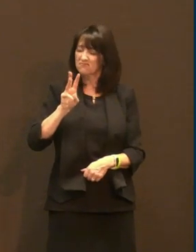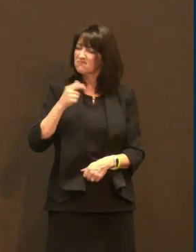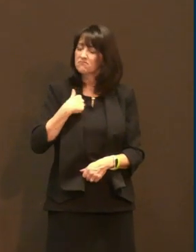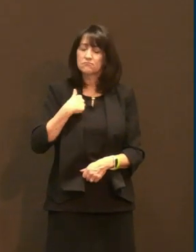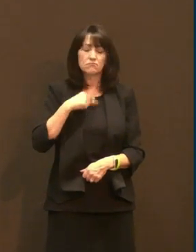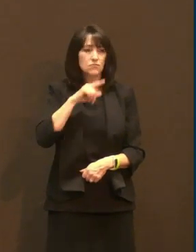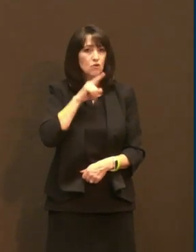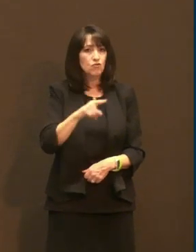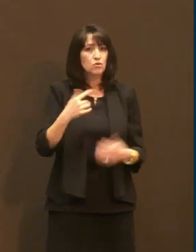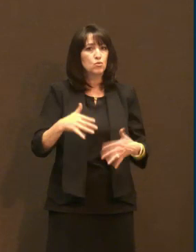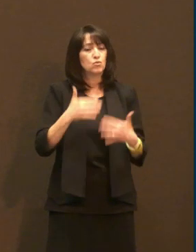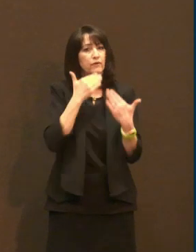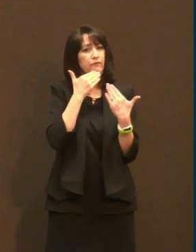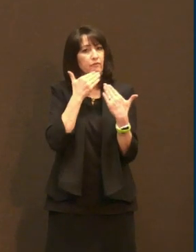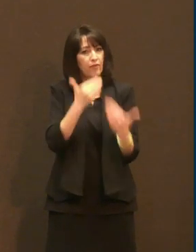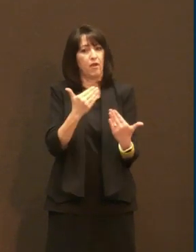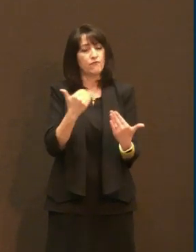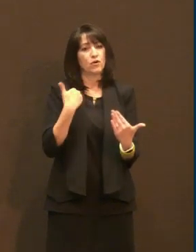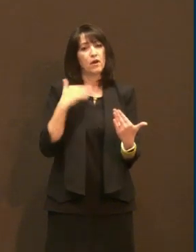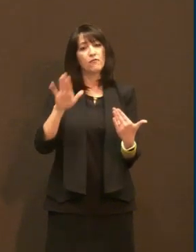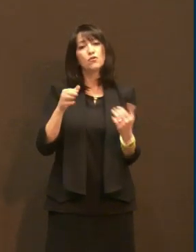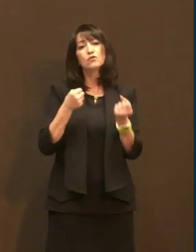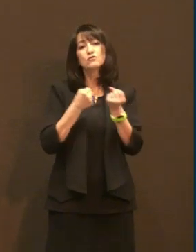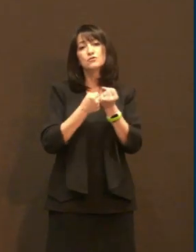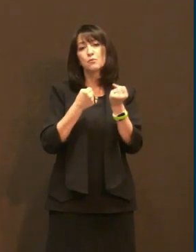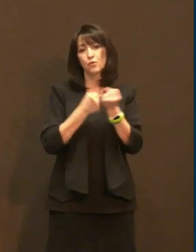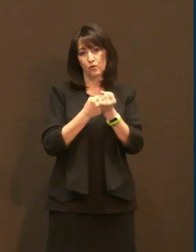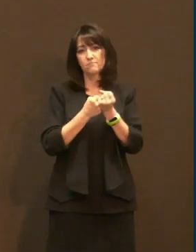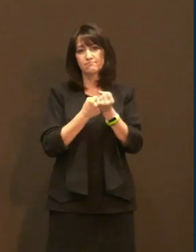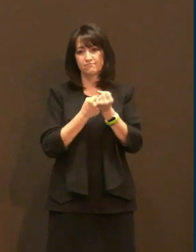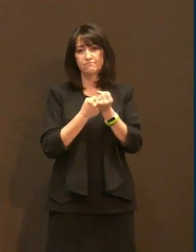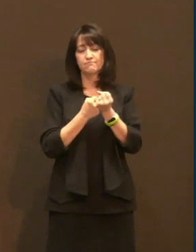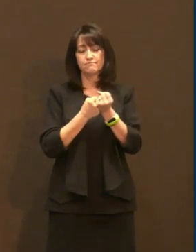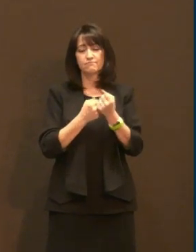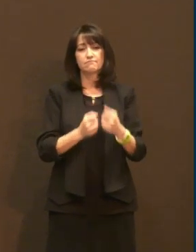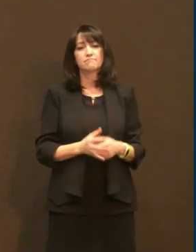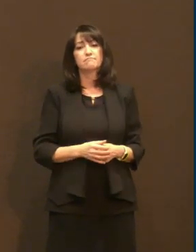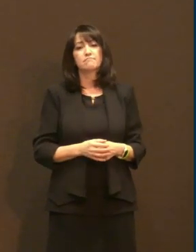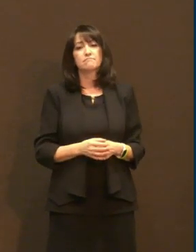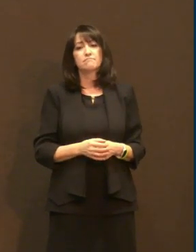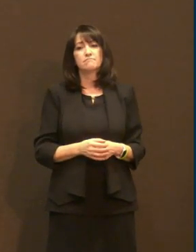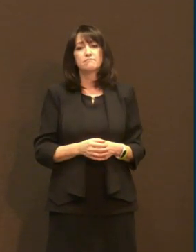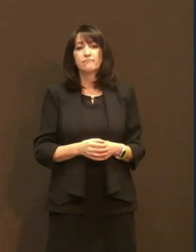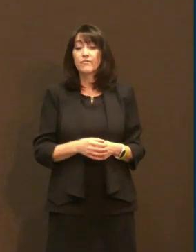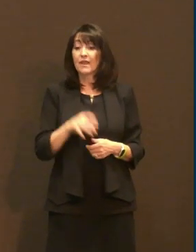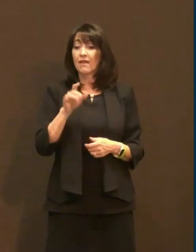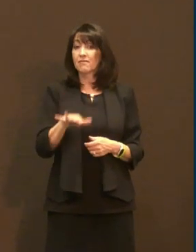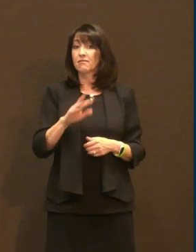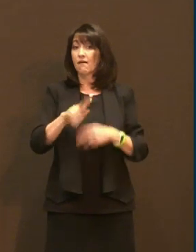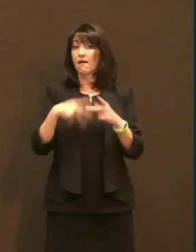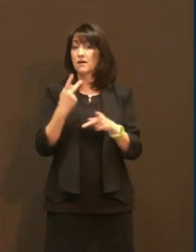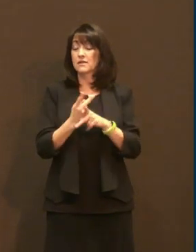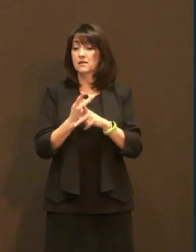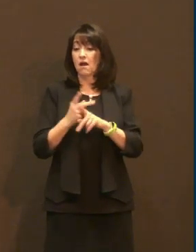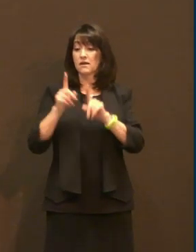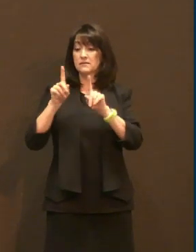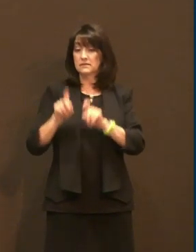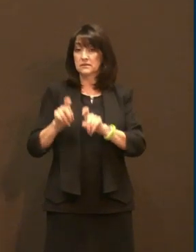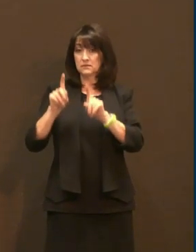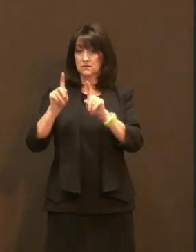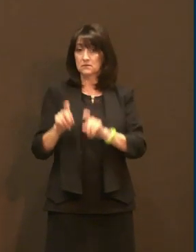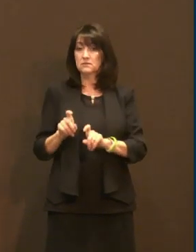grateful to have their support with these efforts. I'll also mention before we go off of this that this testing guidance is